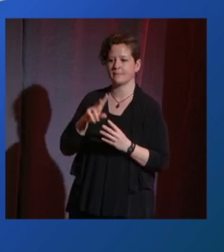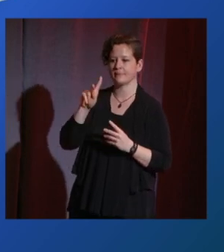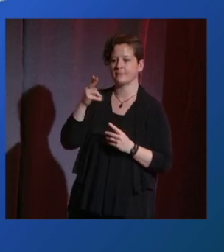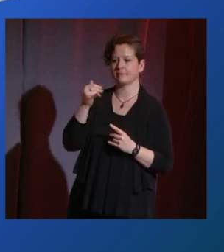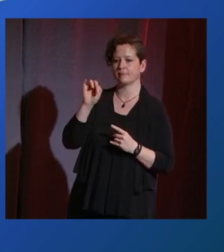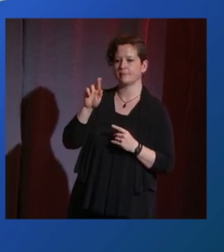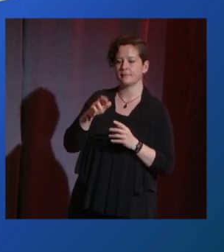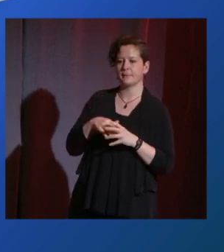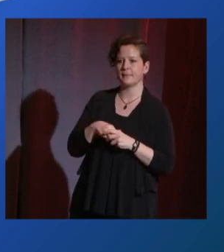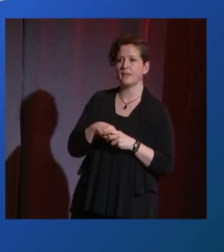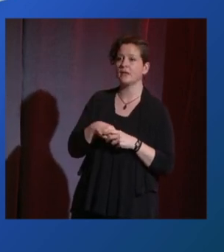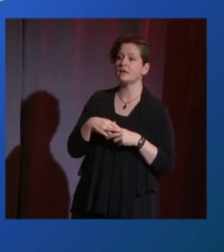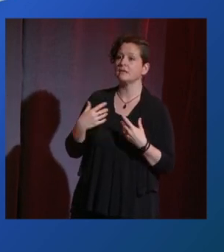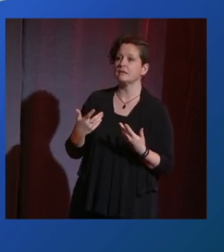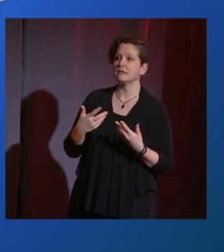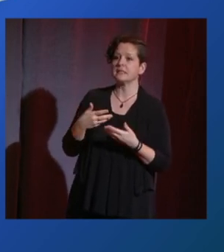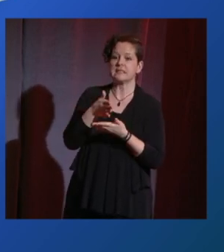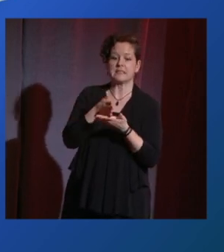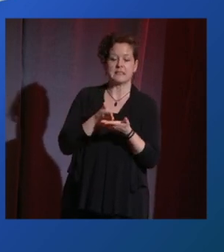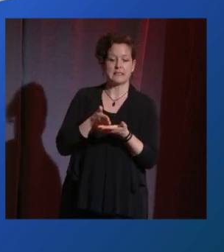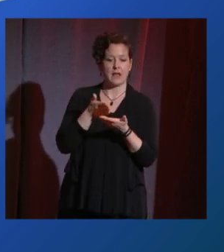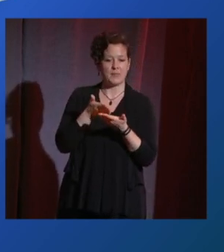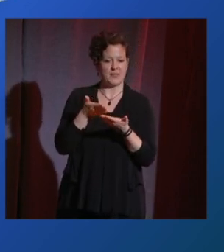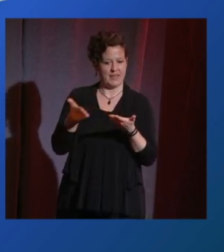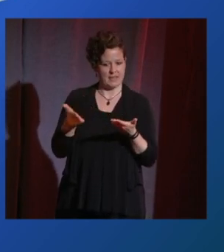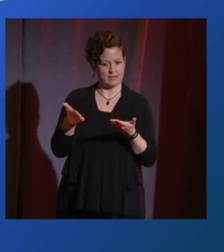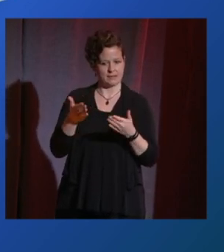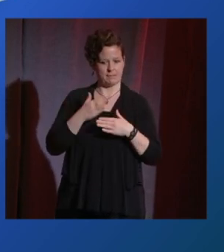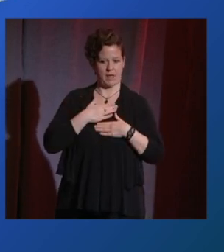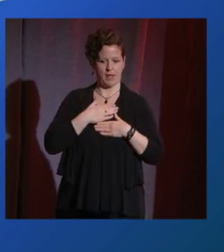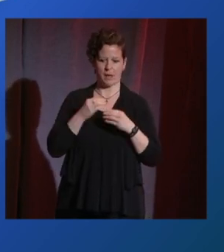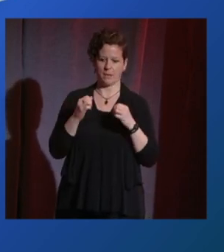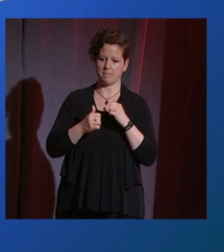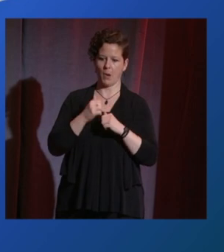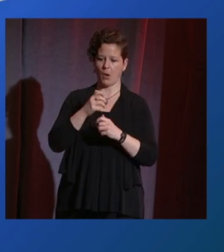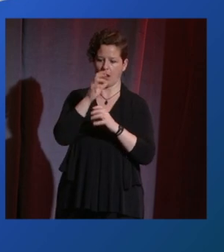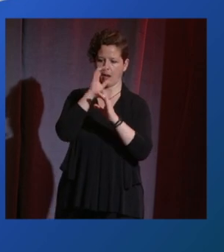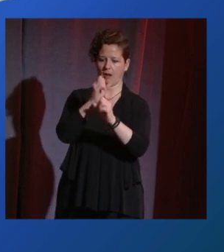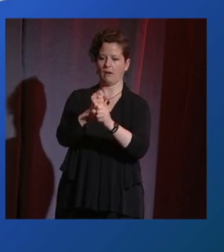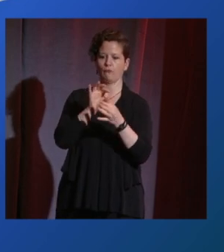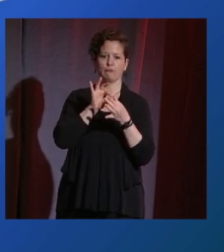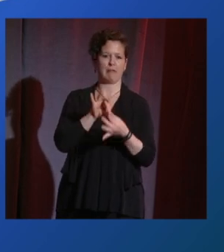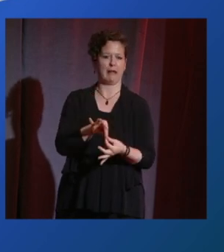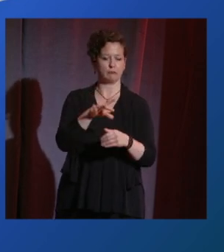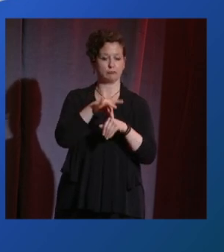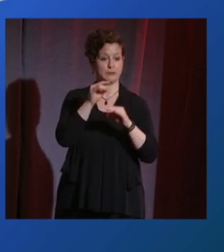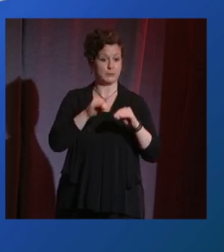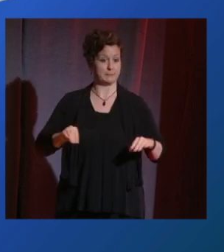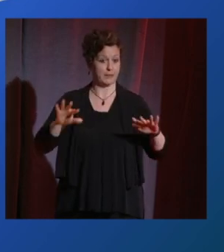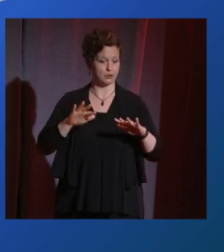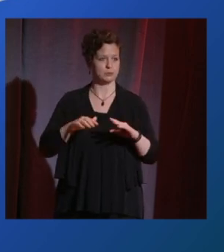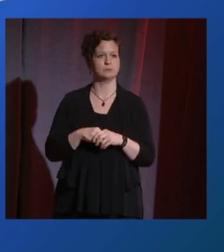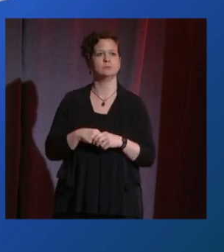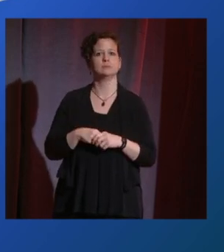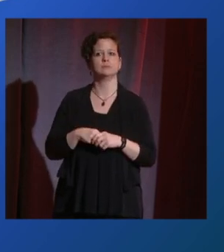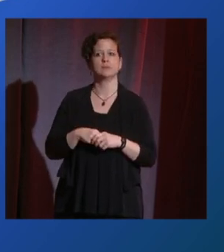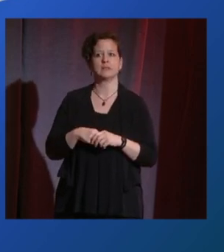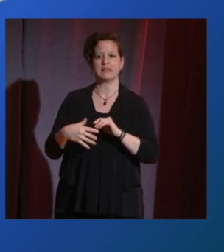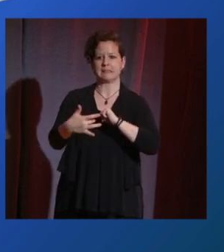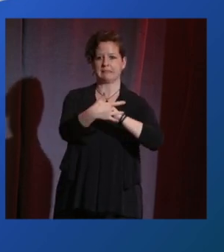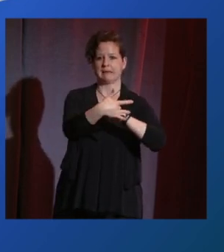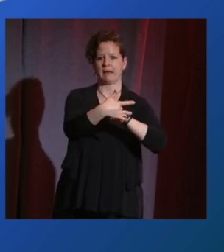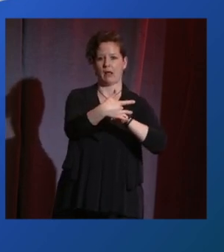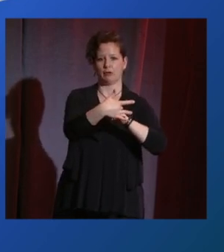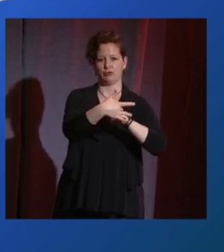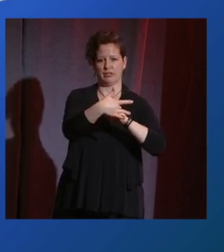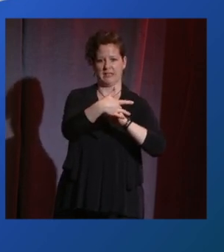bring some of the things that most interest me and the field of geospatial is the technology that